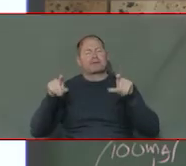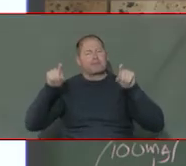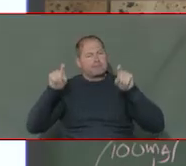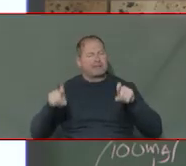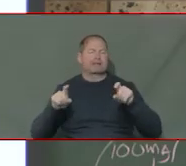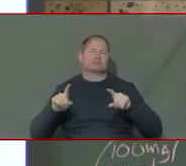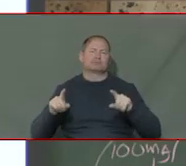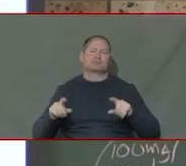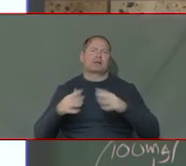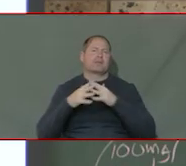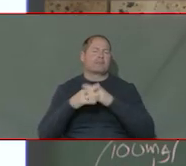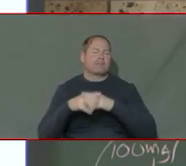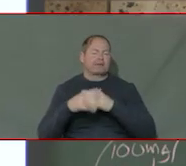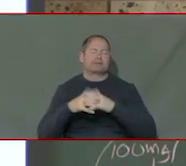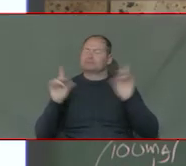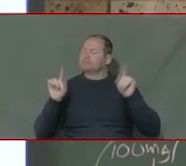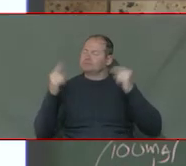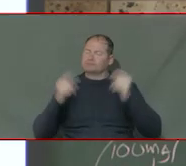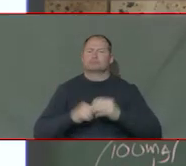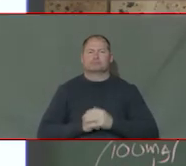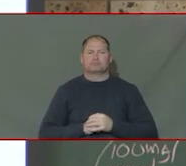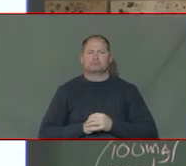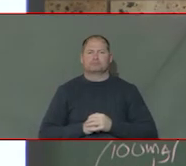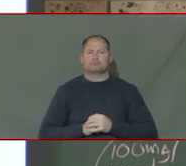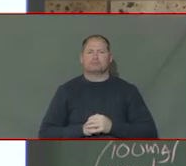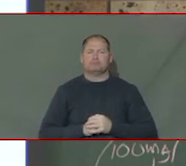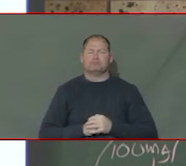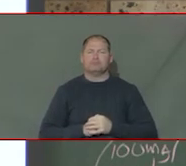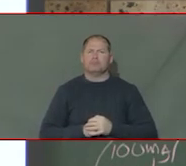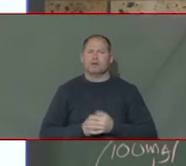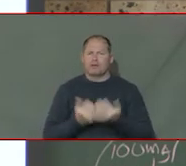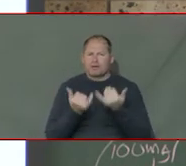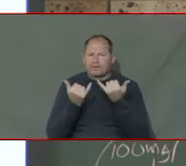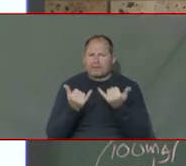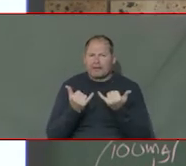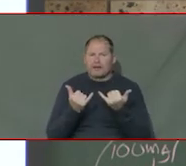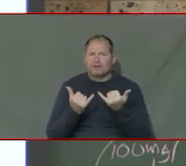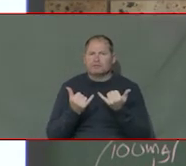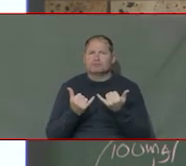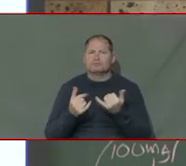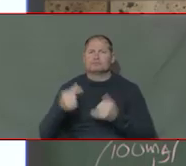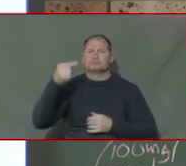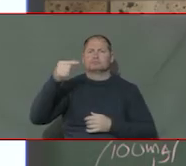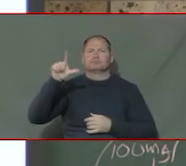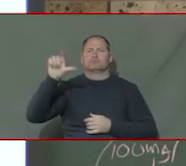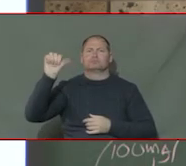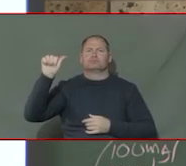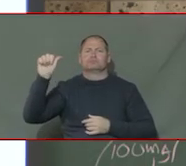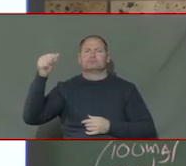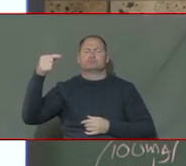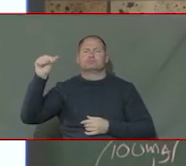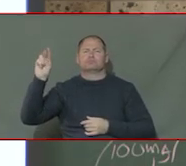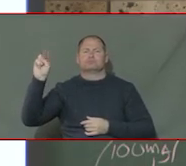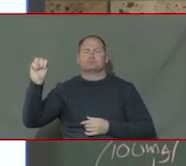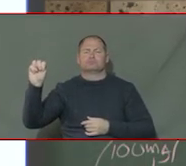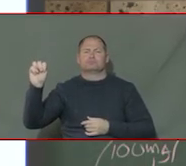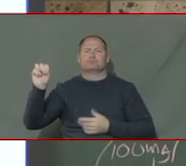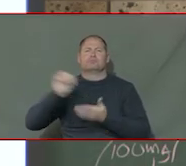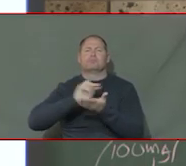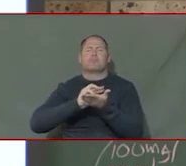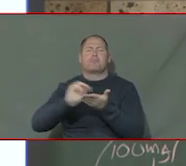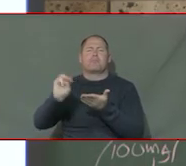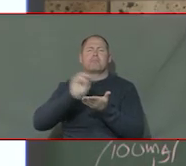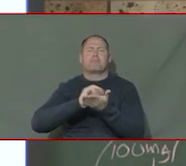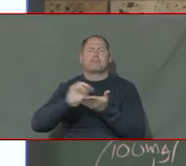now, how do you think, what is the message of glucagon? People, please, I told you, in